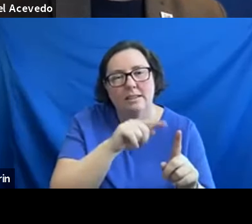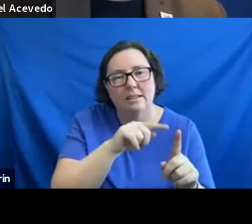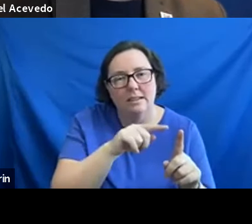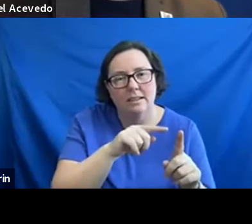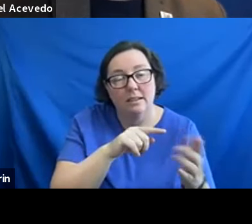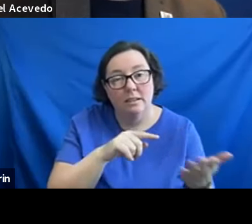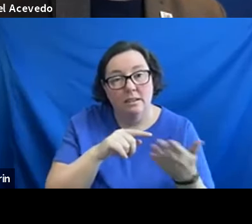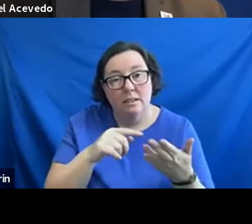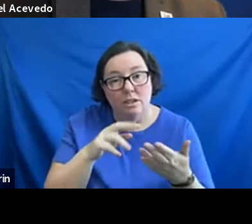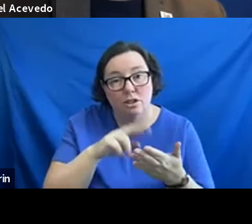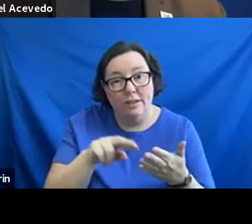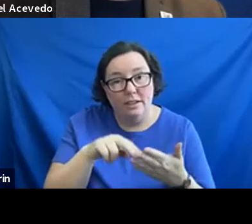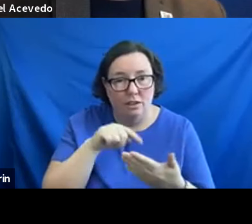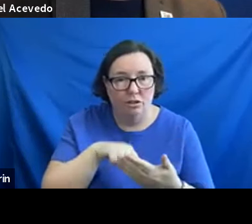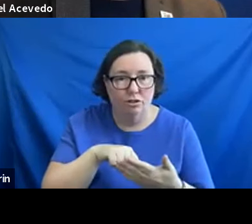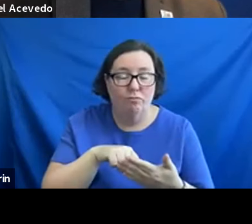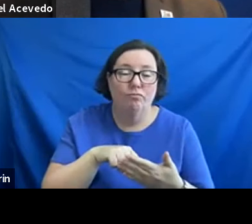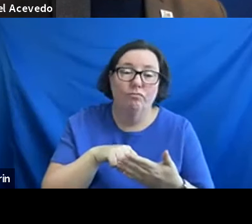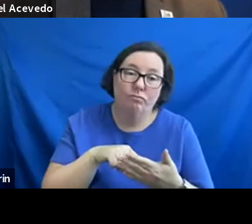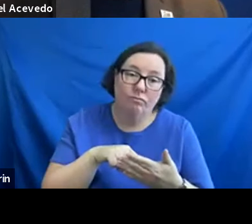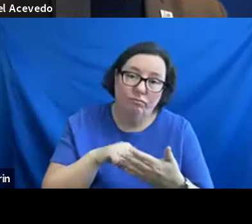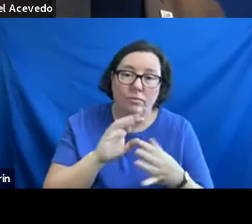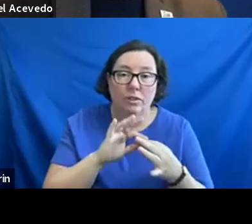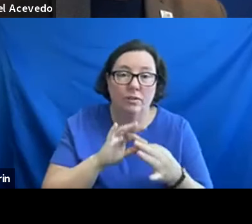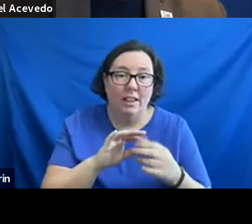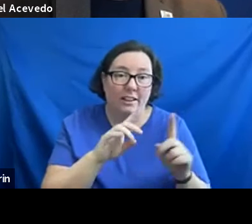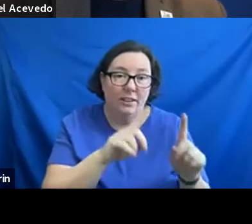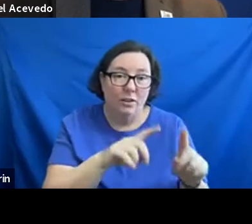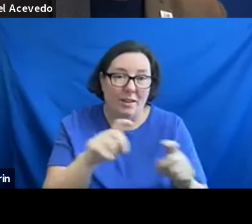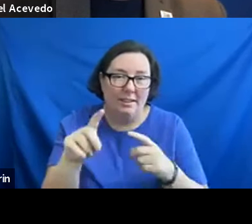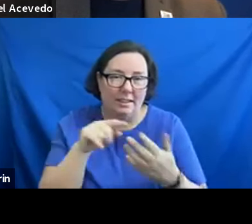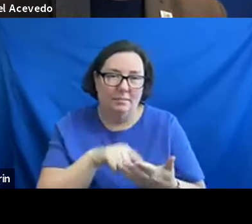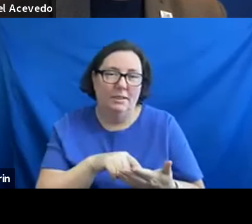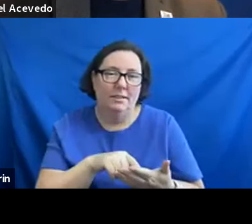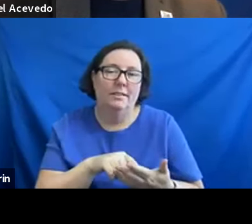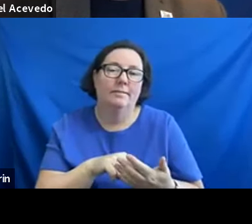the research into the conversation relative to the assessments, and